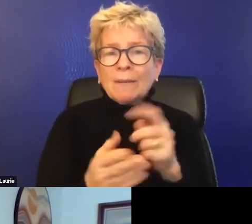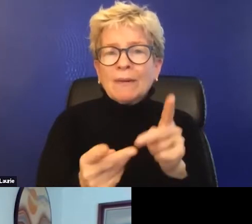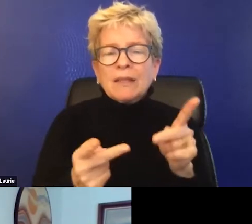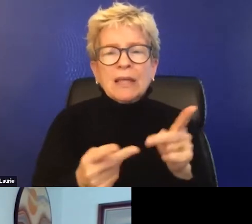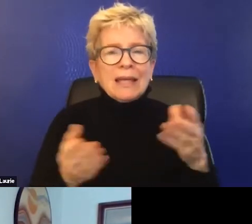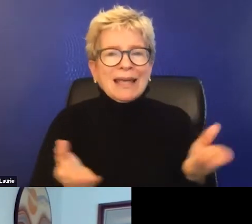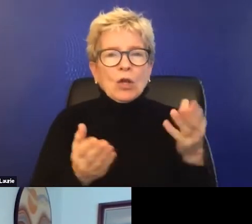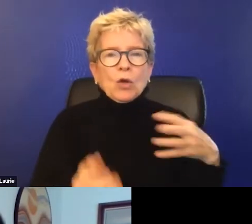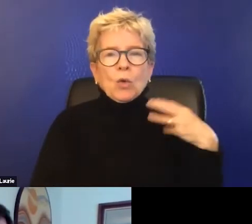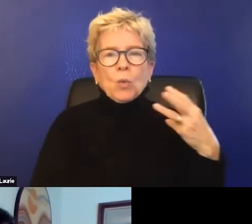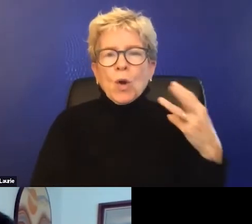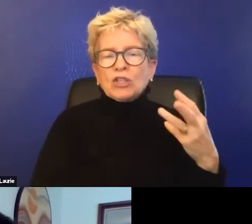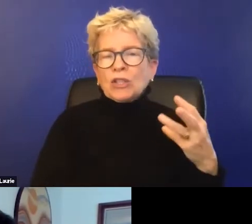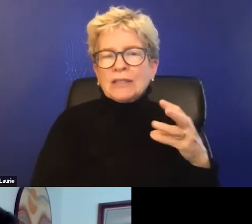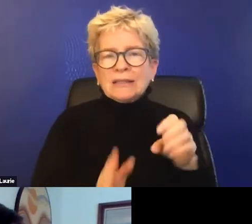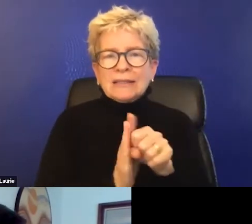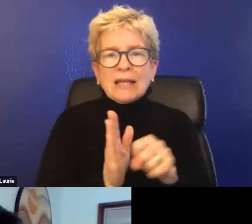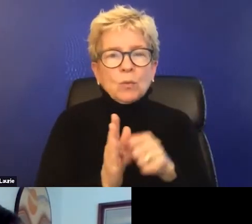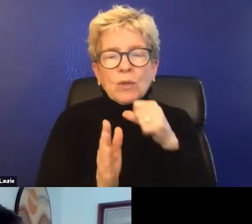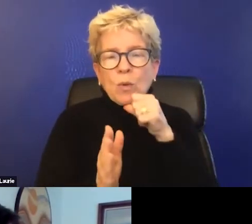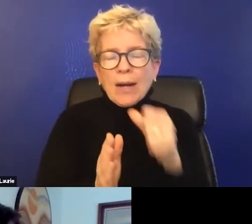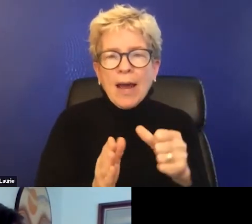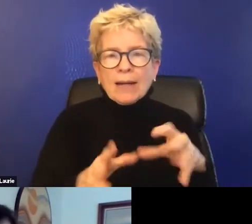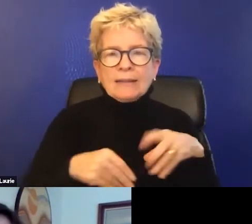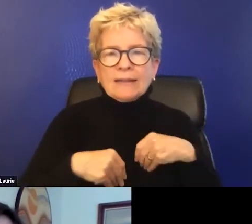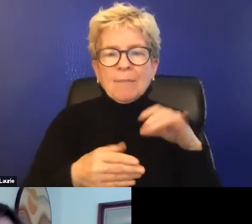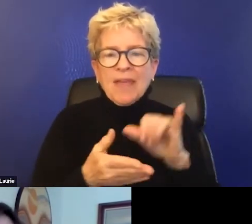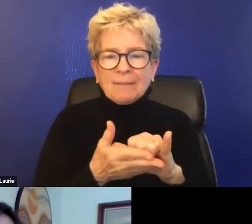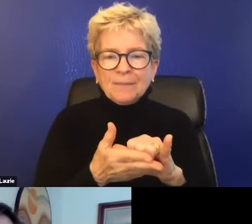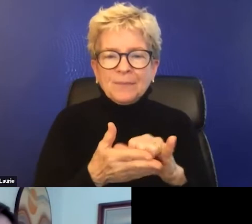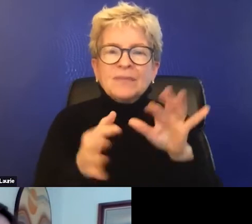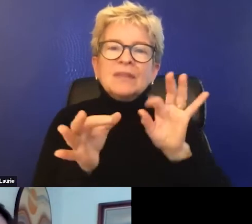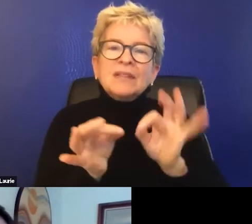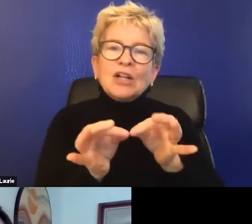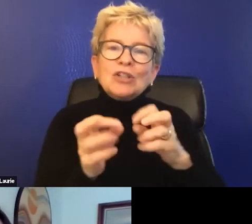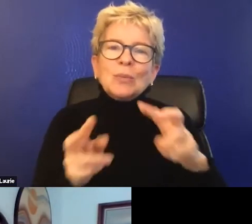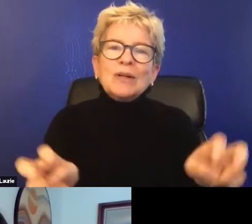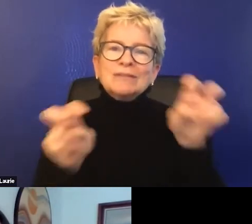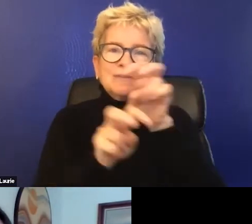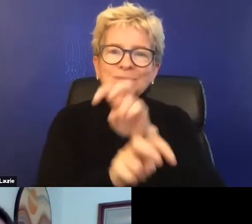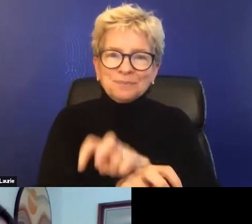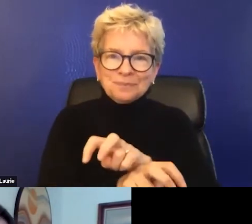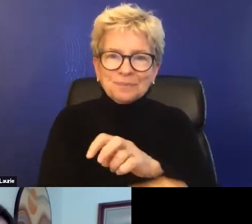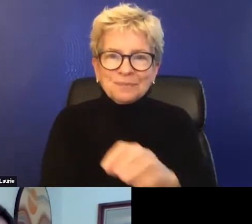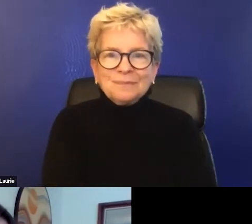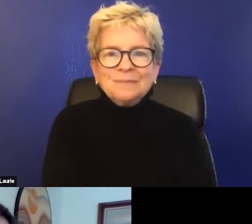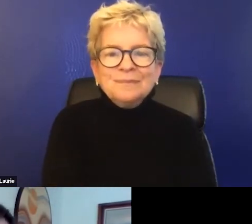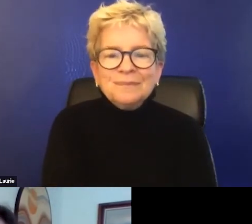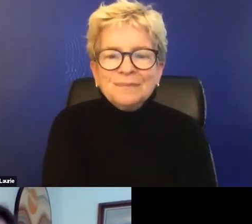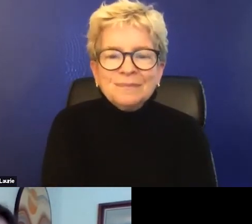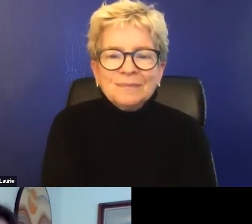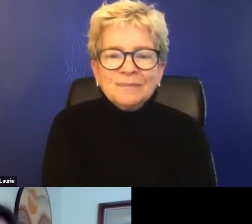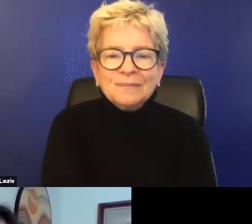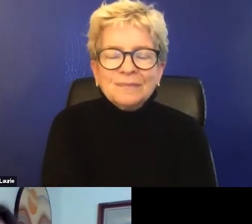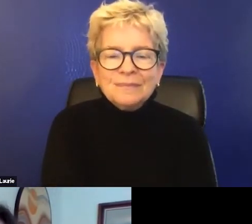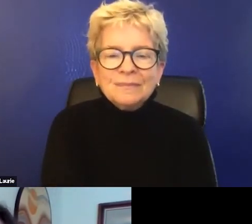Washingtonians would not stand for that, as for that community. And I think all of us are here on this call today because we don't